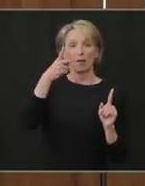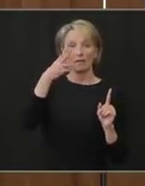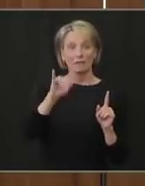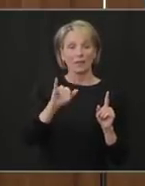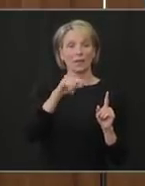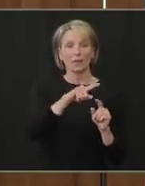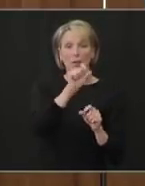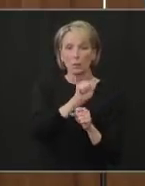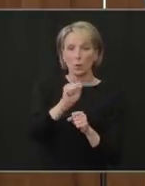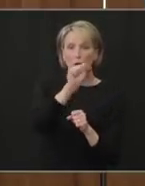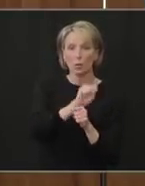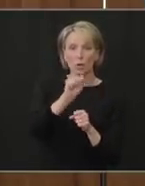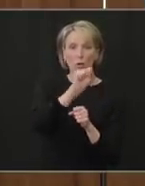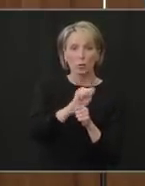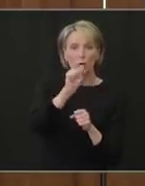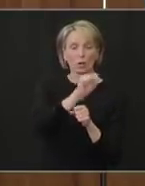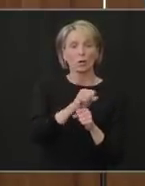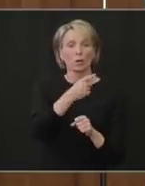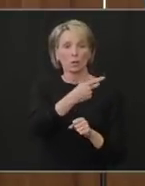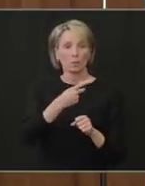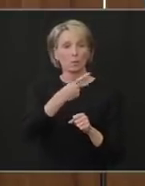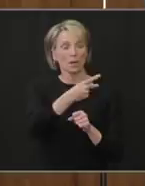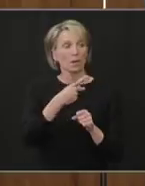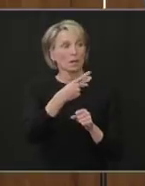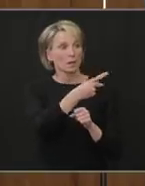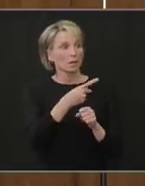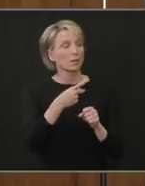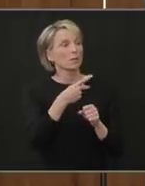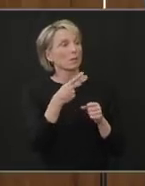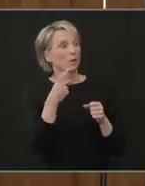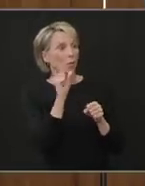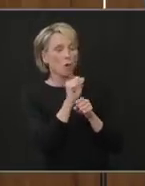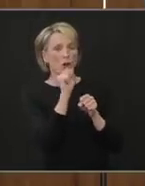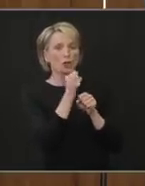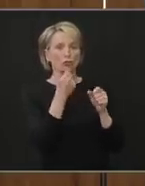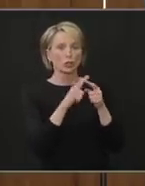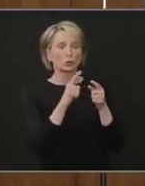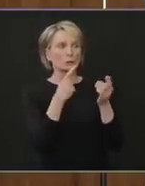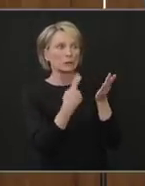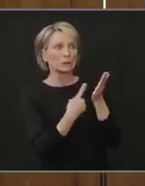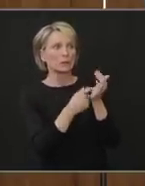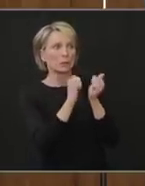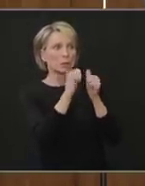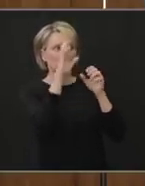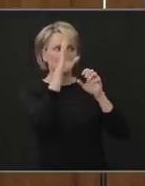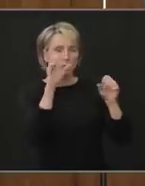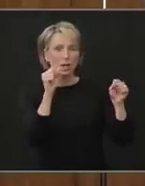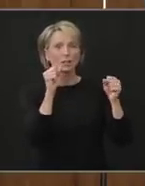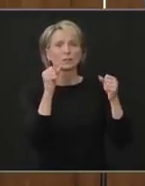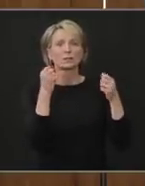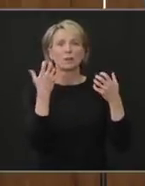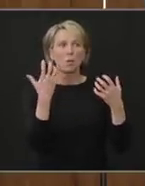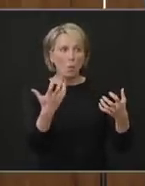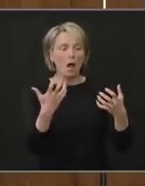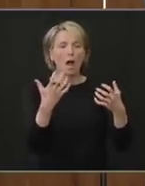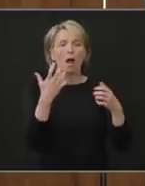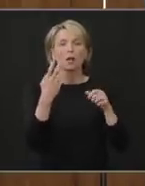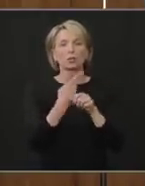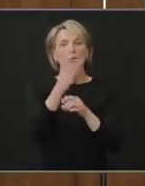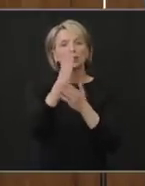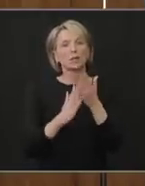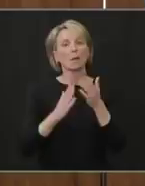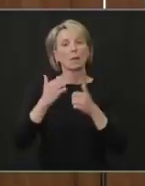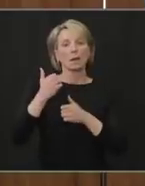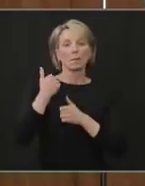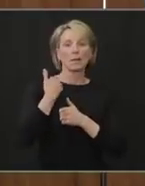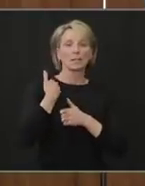with him in calling for the President to use the Defense Production Act so we can produce some of that equipment. The biggest